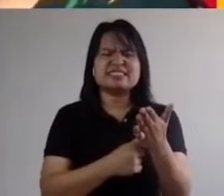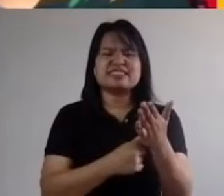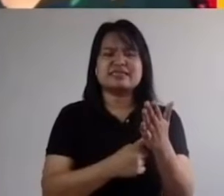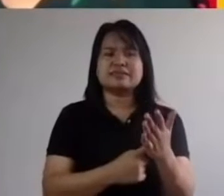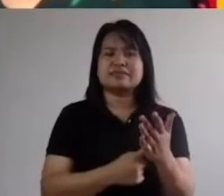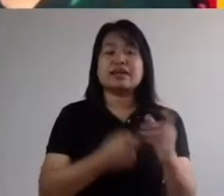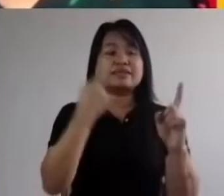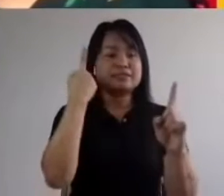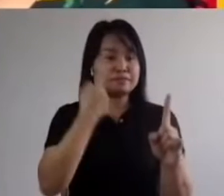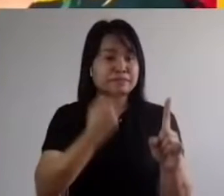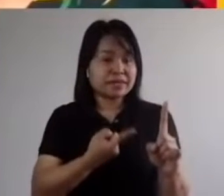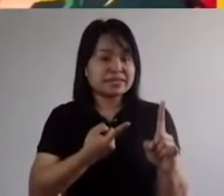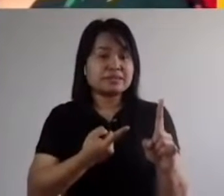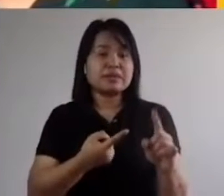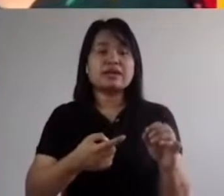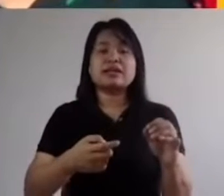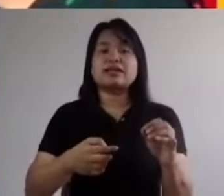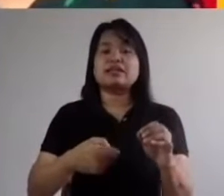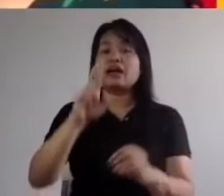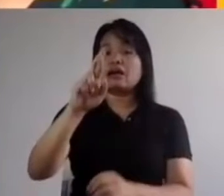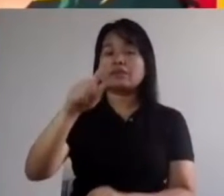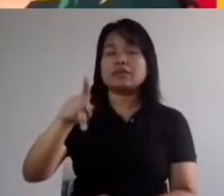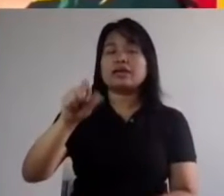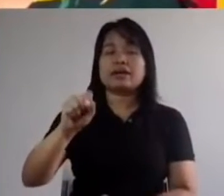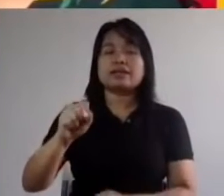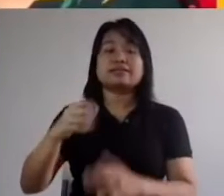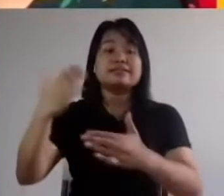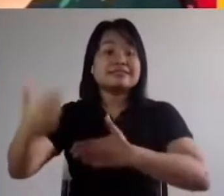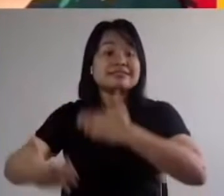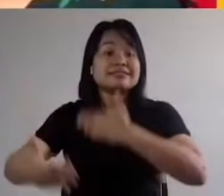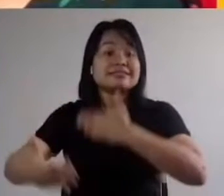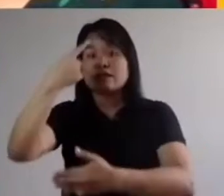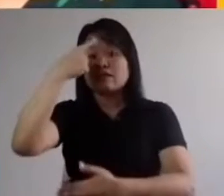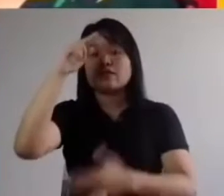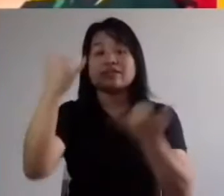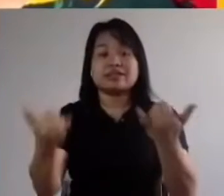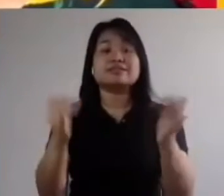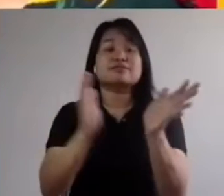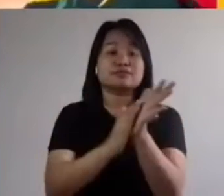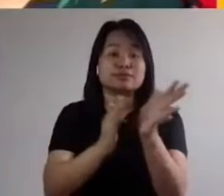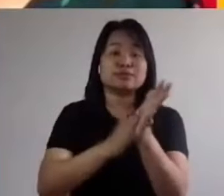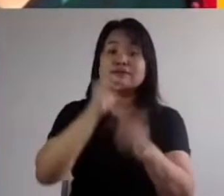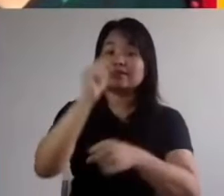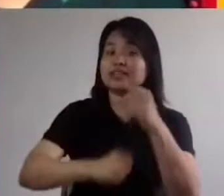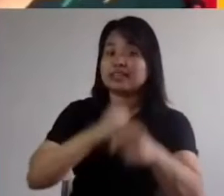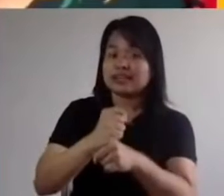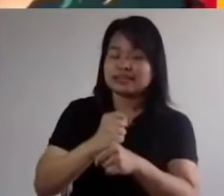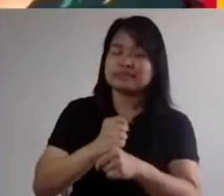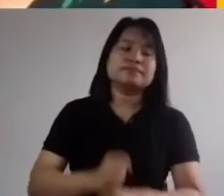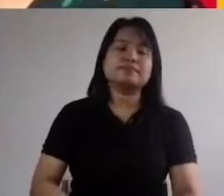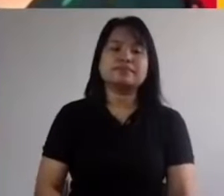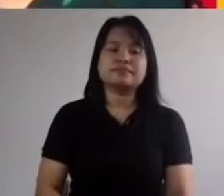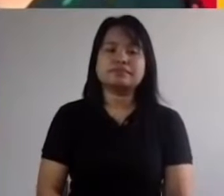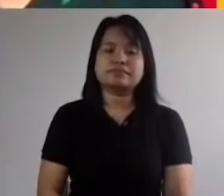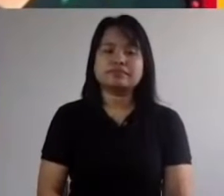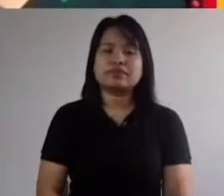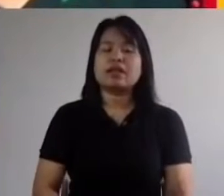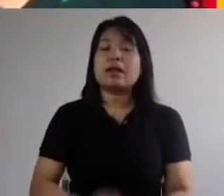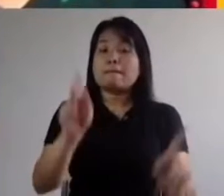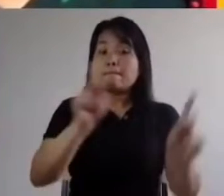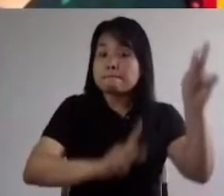RPMS cycle for school year 2021-2022, lay down the performance